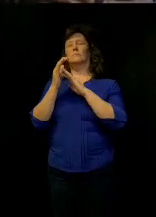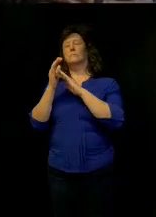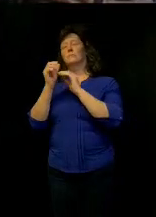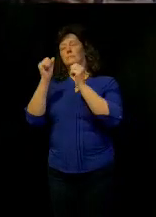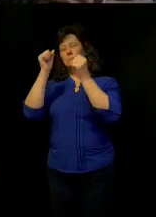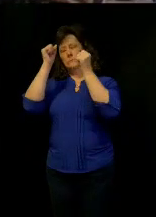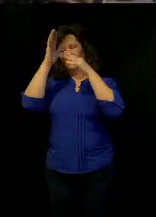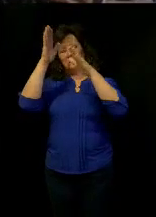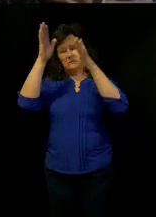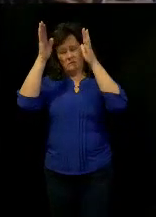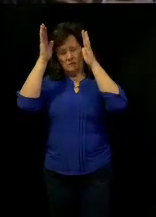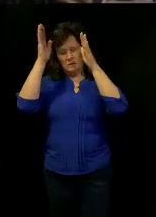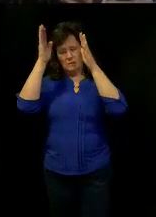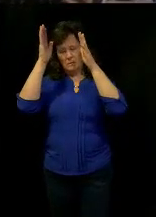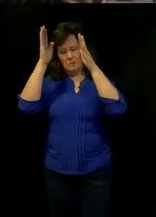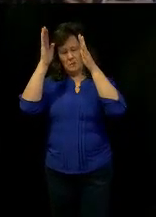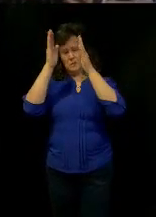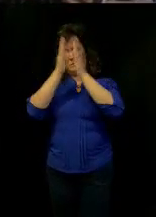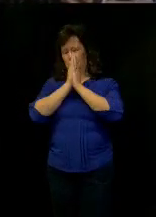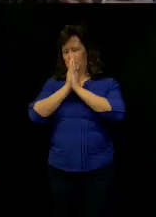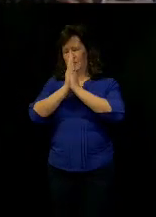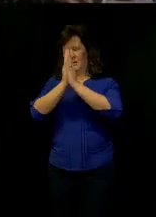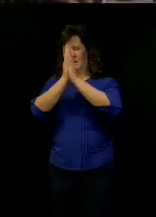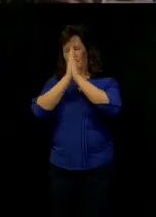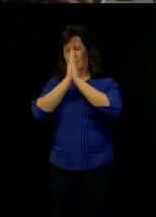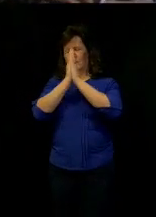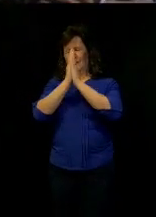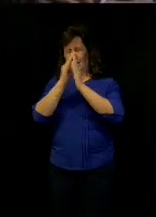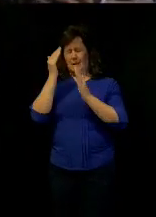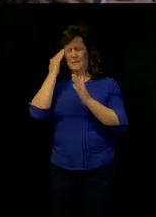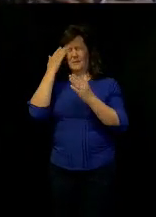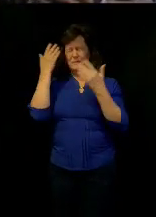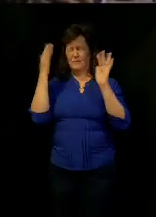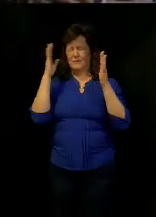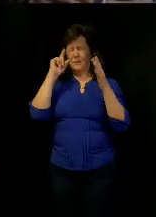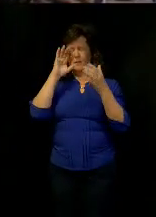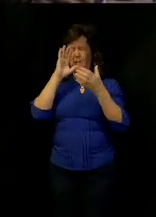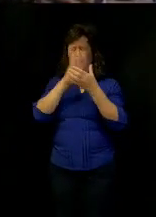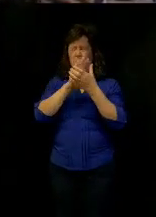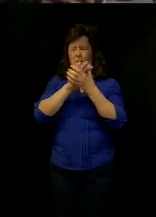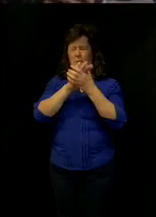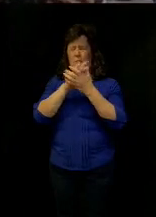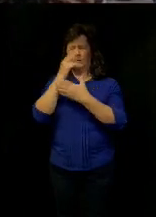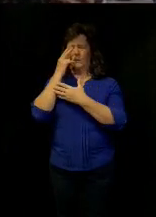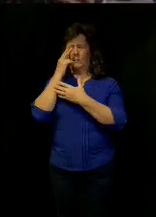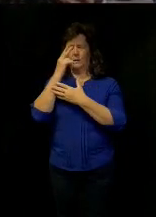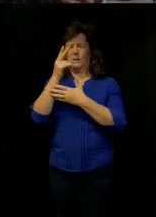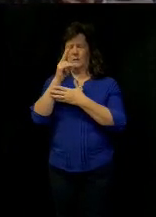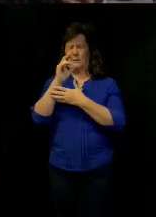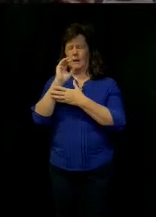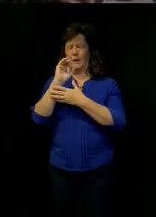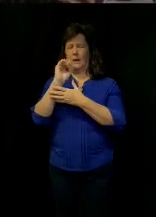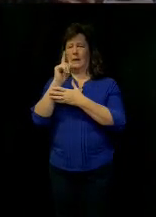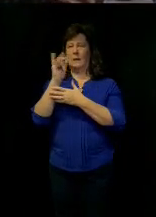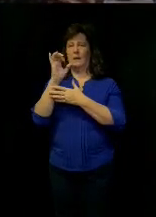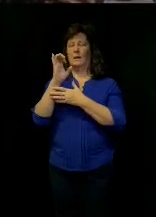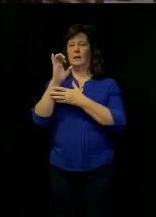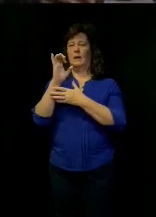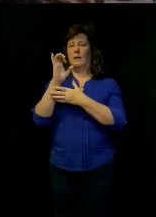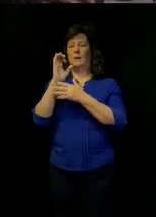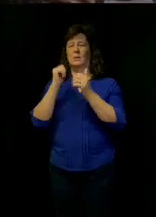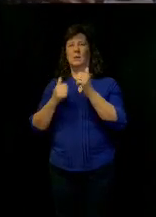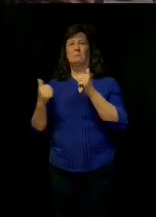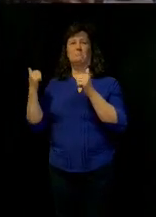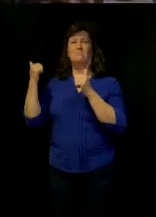Father, we're praying. I know they pray. I know they believe you. And Lord, we saw Addie come huge strides. She